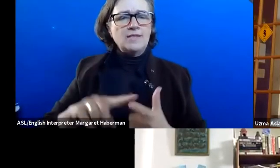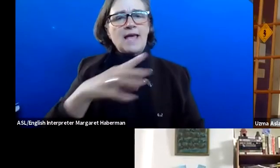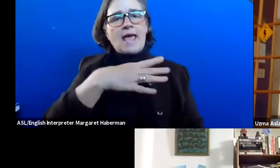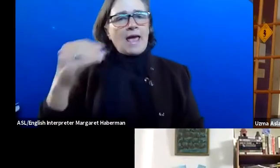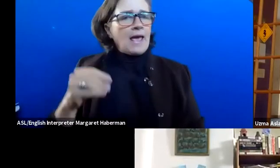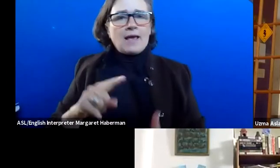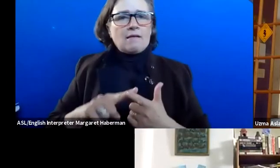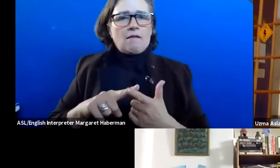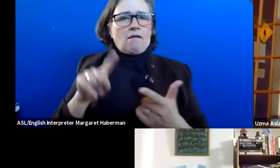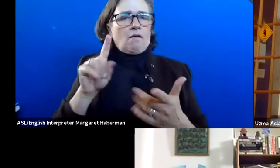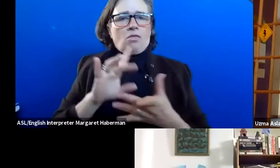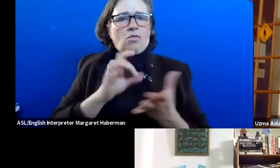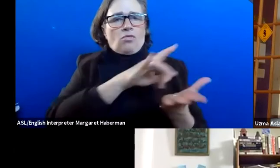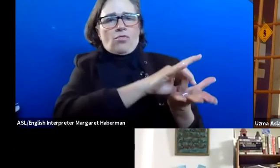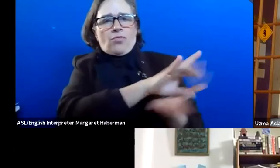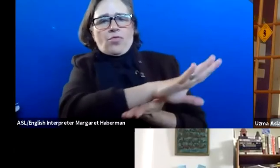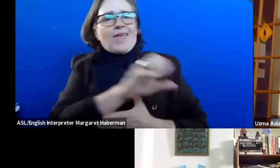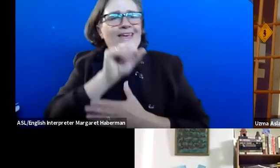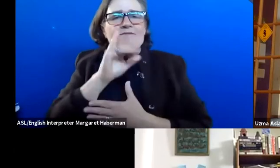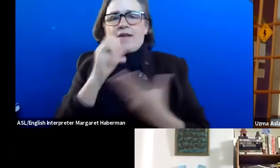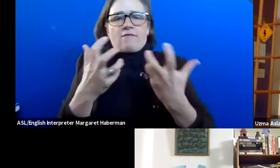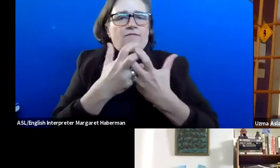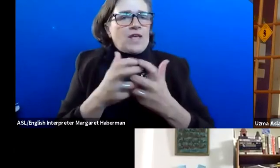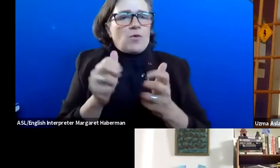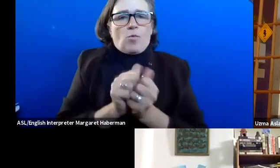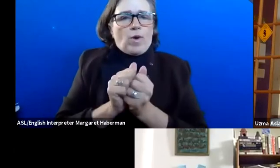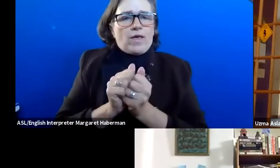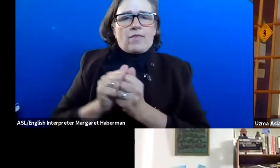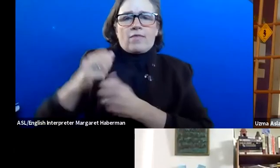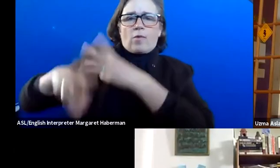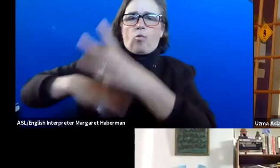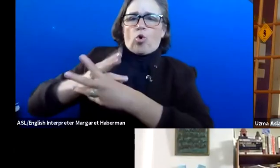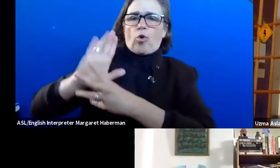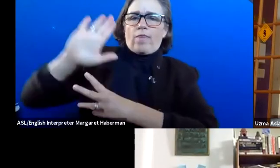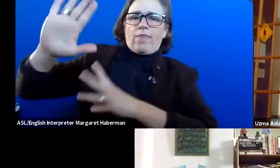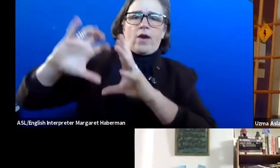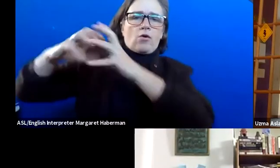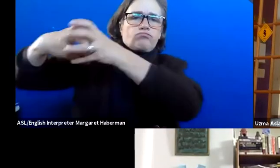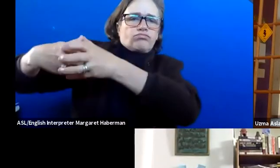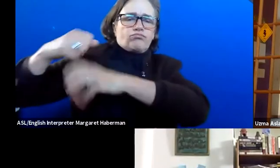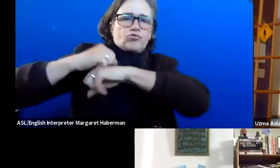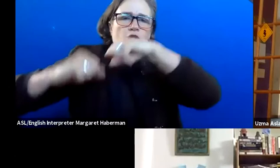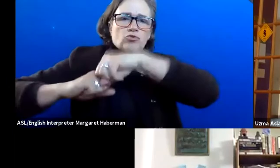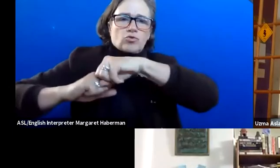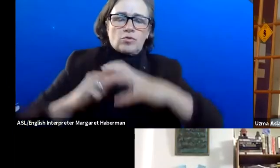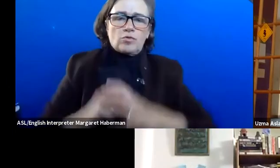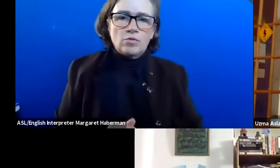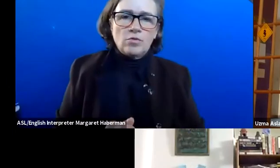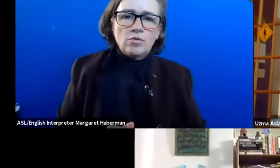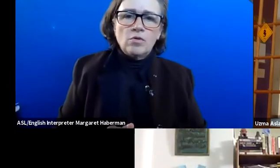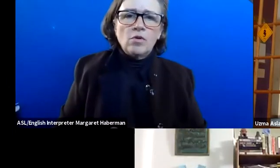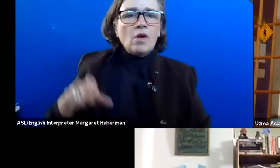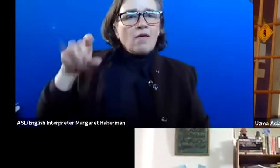frame. Her work examines how matrices of oppression and liberation operate in the context of